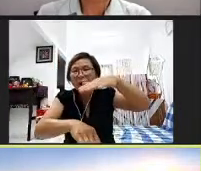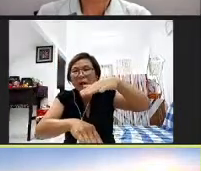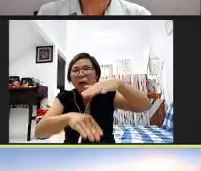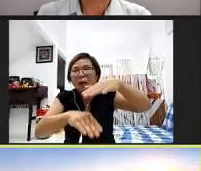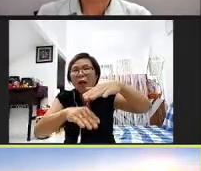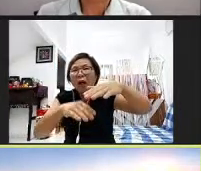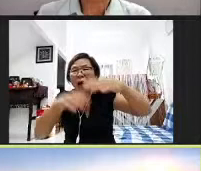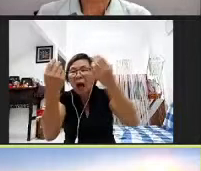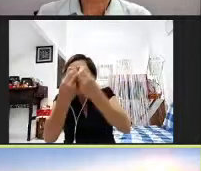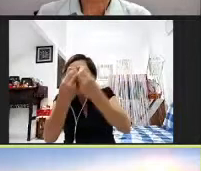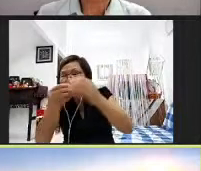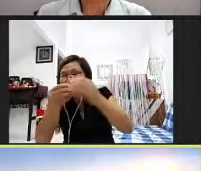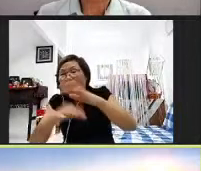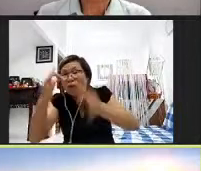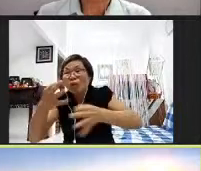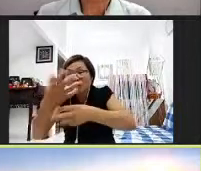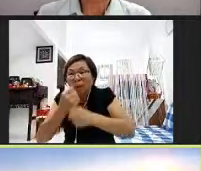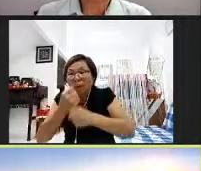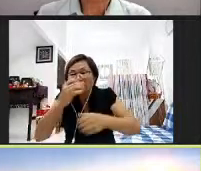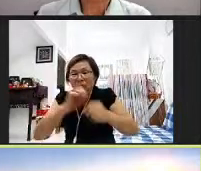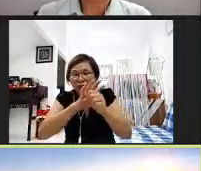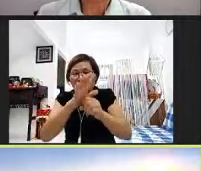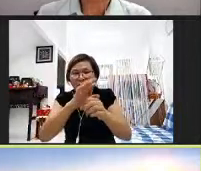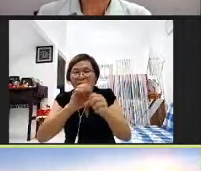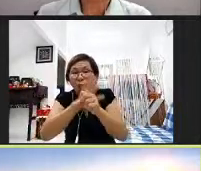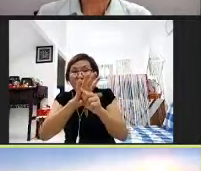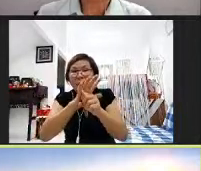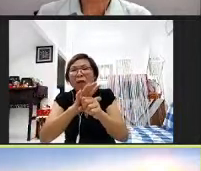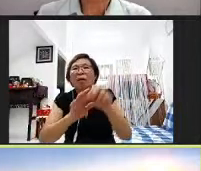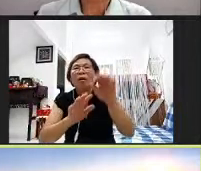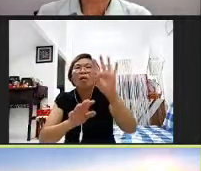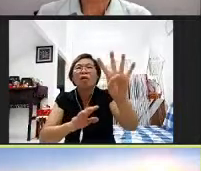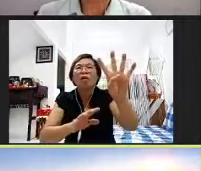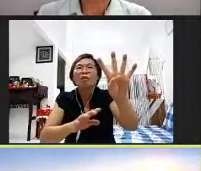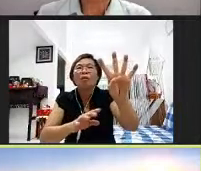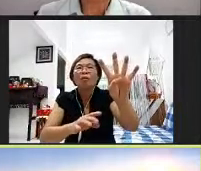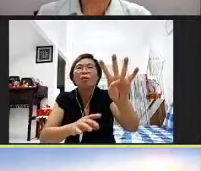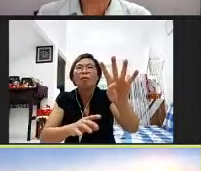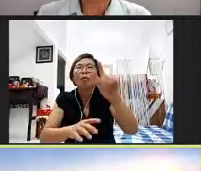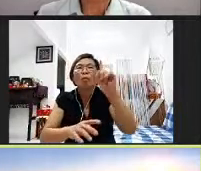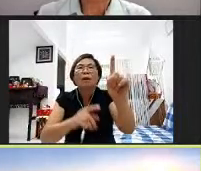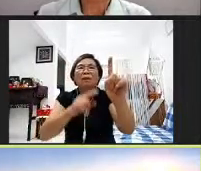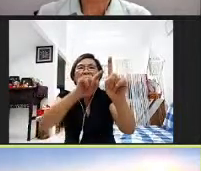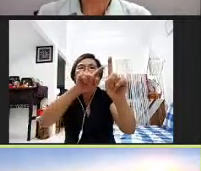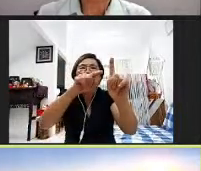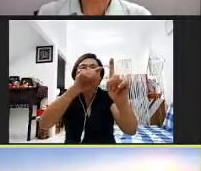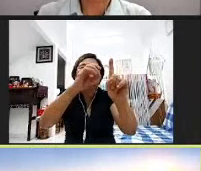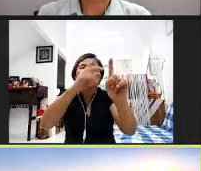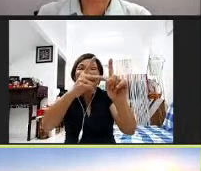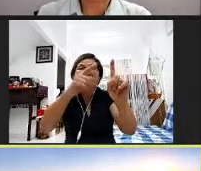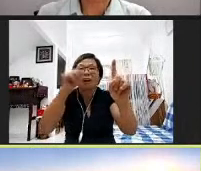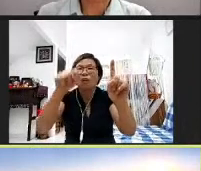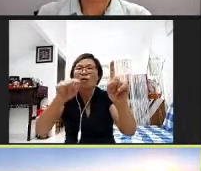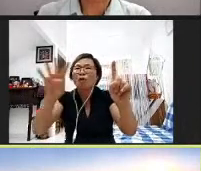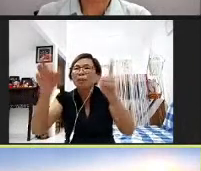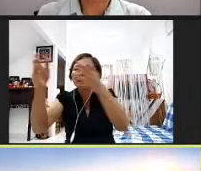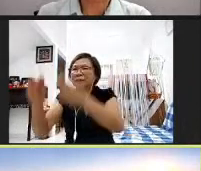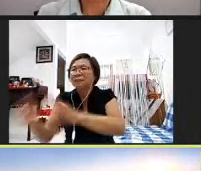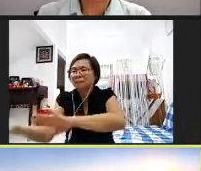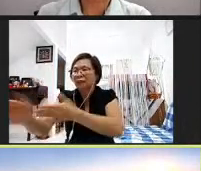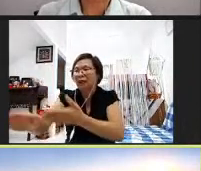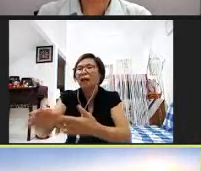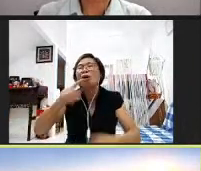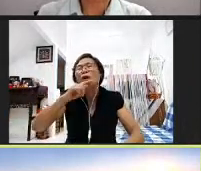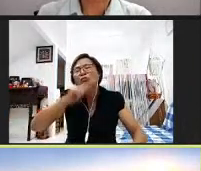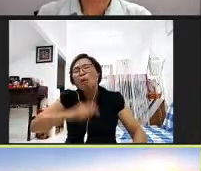COVID, about 4 people per 1,000 is going to die, more so with those who are elderly. If you